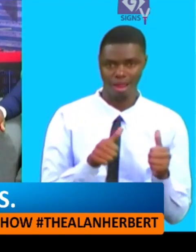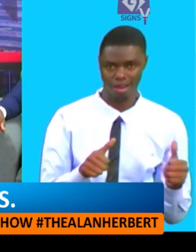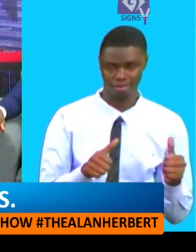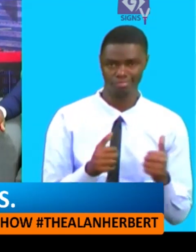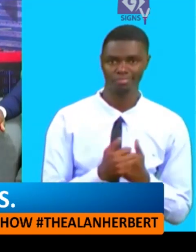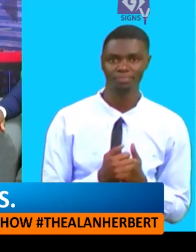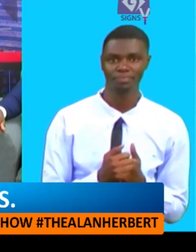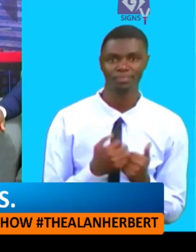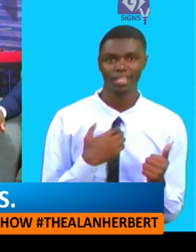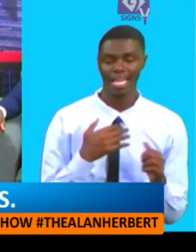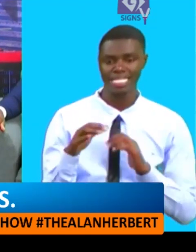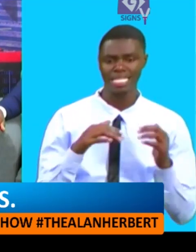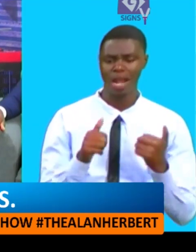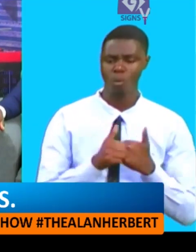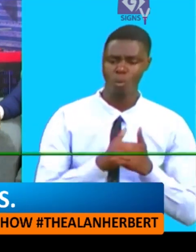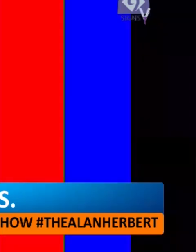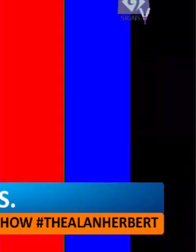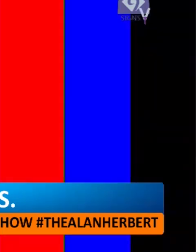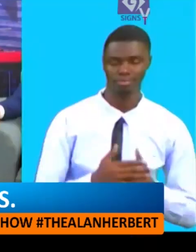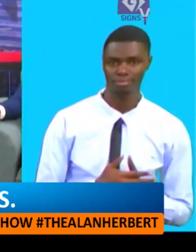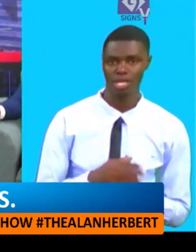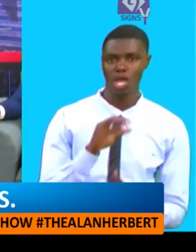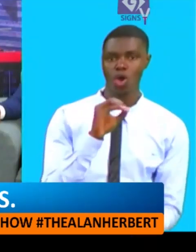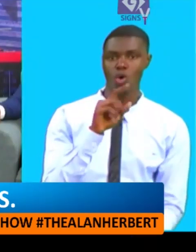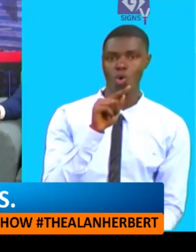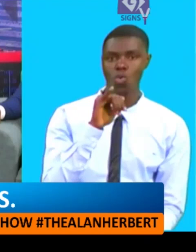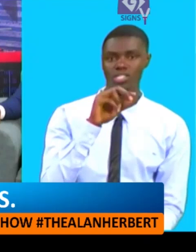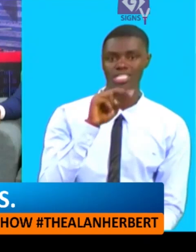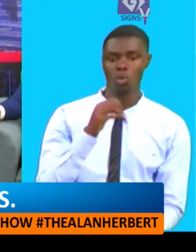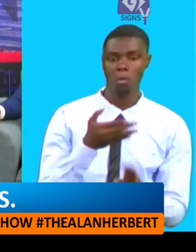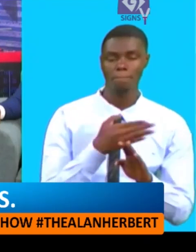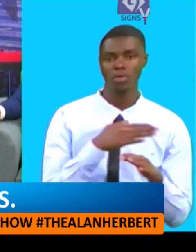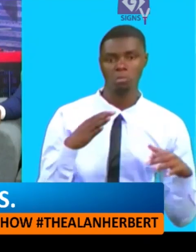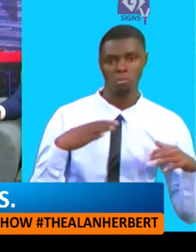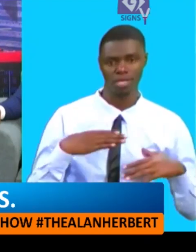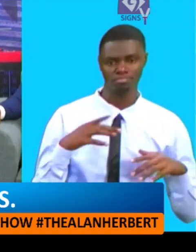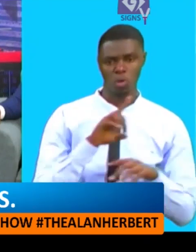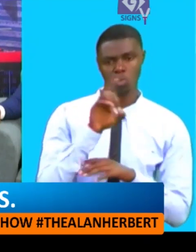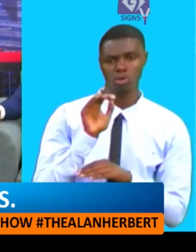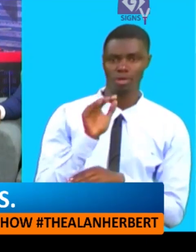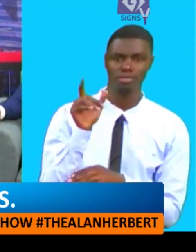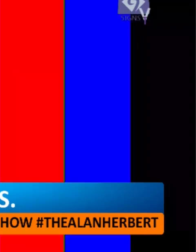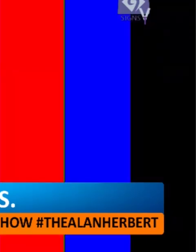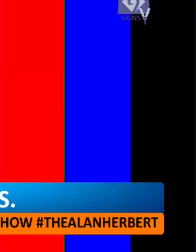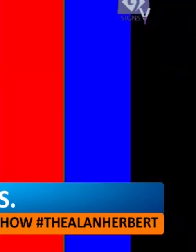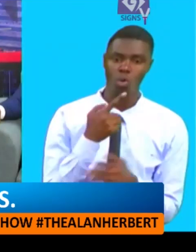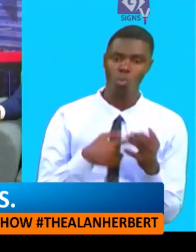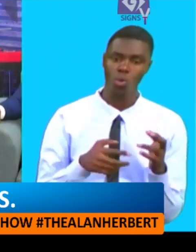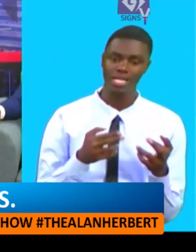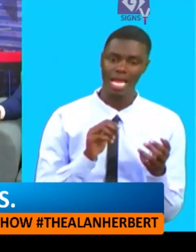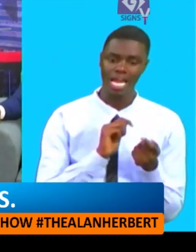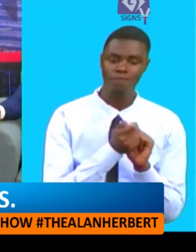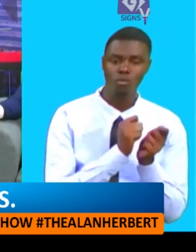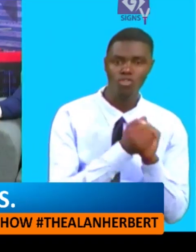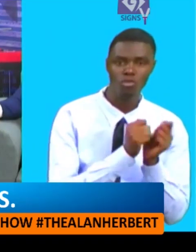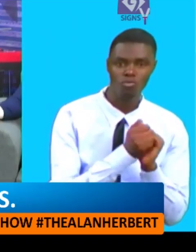and it is done properly. And Mr. Otieno, before we went for the break, I had posed a question in terms of what reforms have been